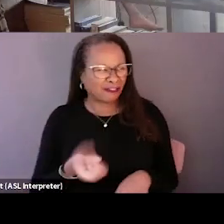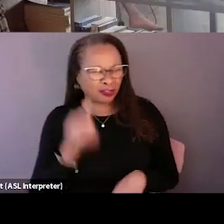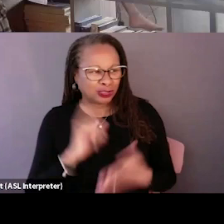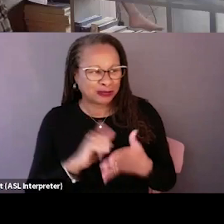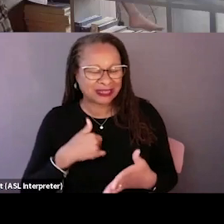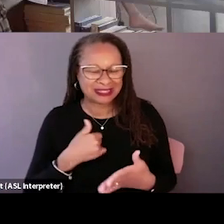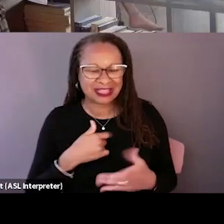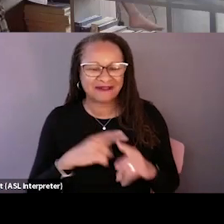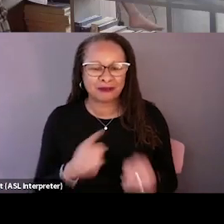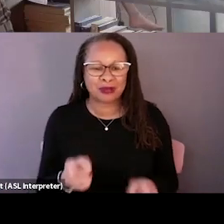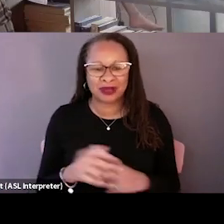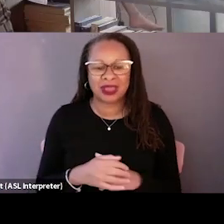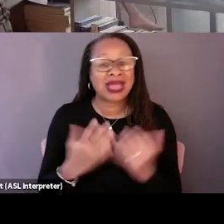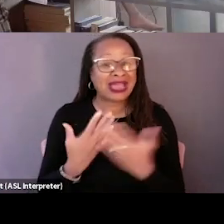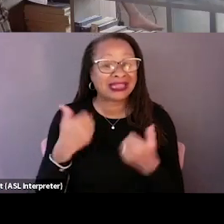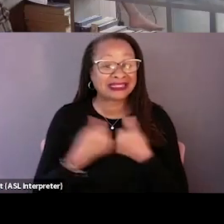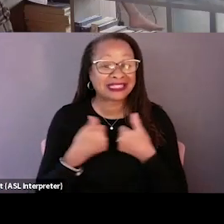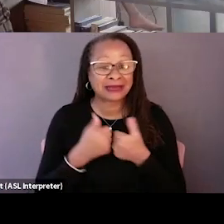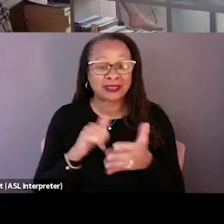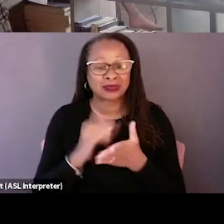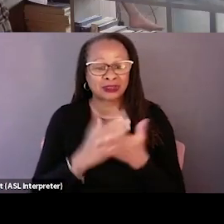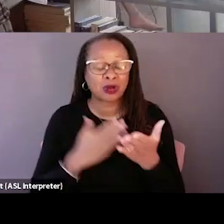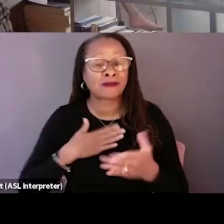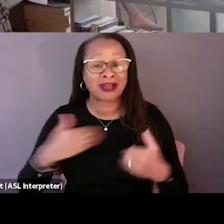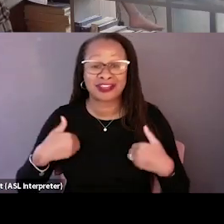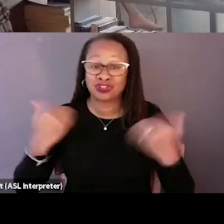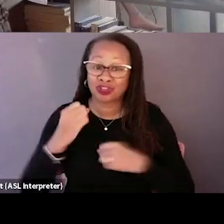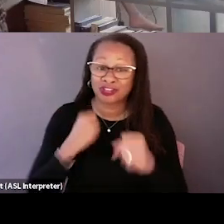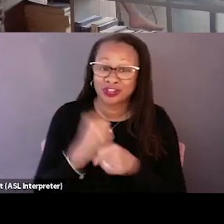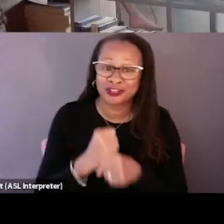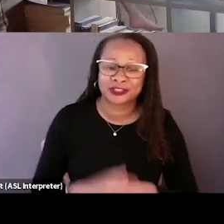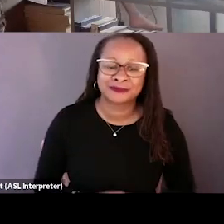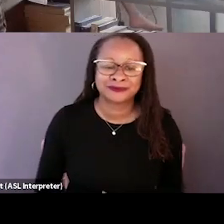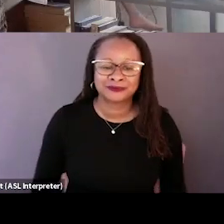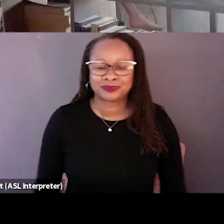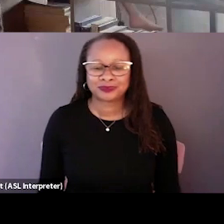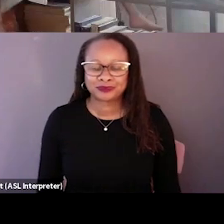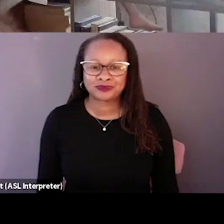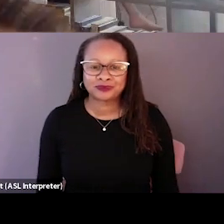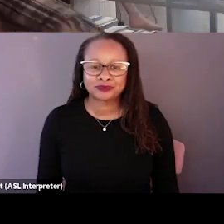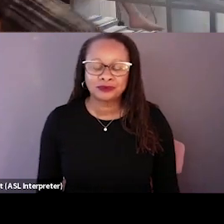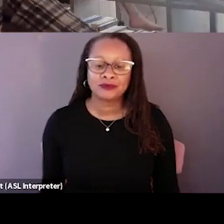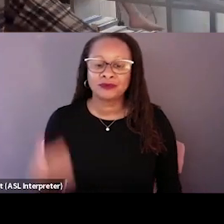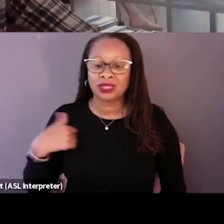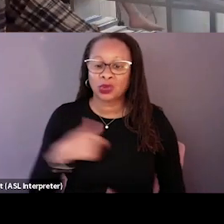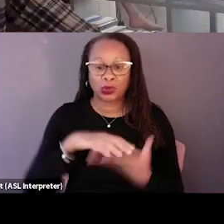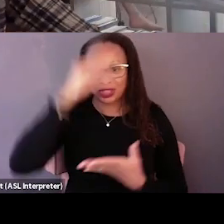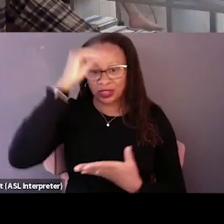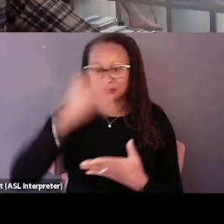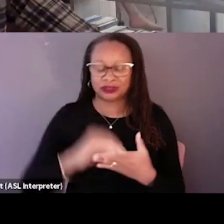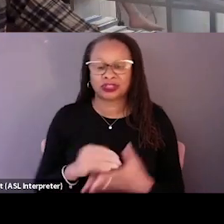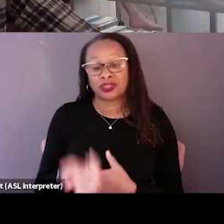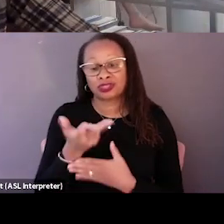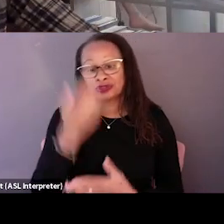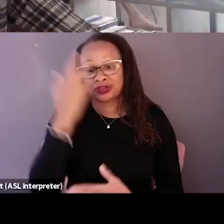was definitely part of my youth. Yeah. Well, we learned that there's like these 3